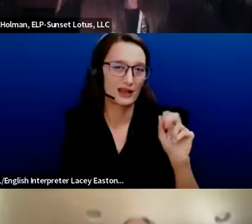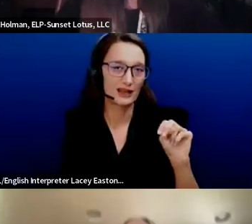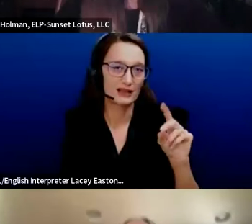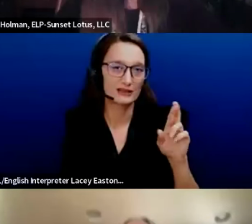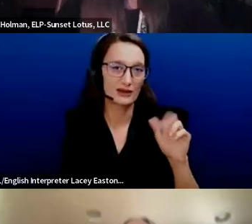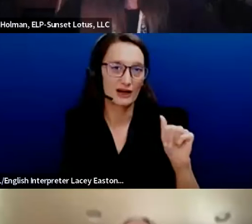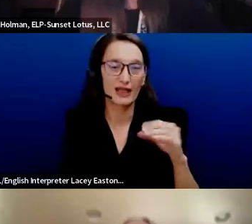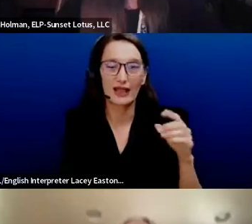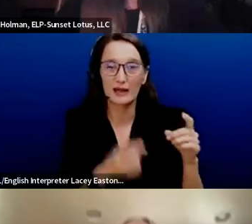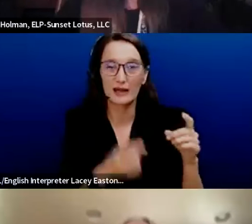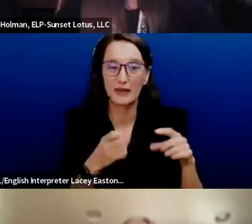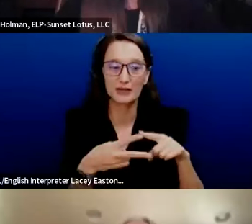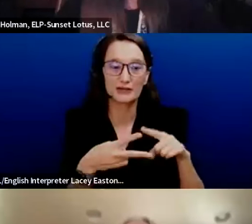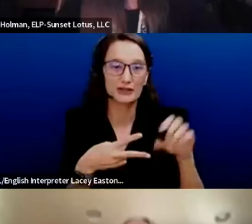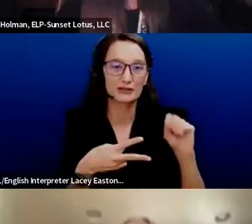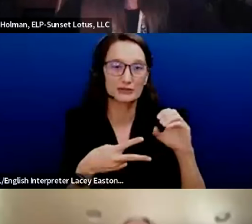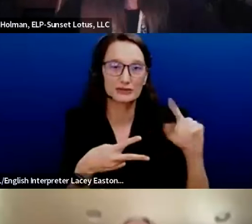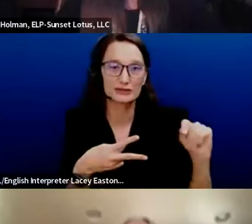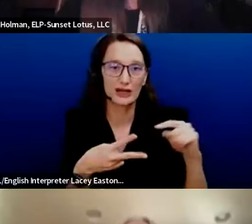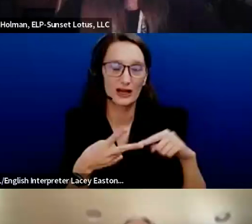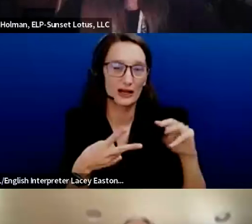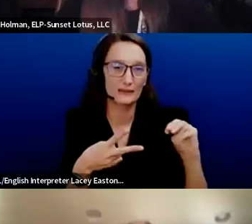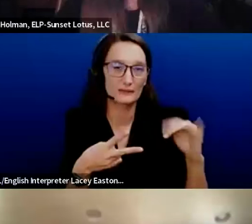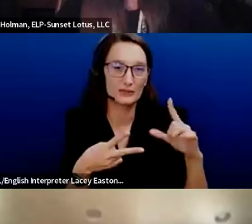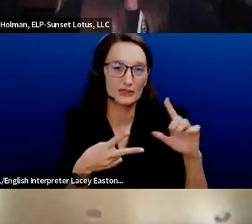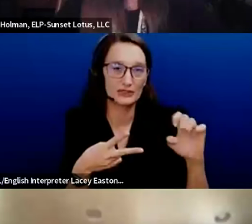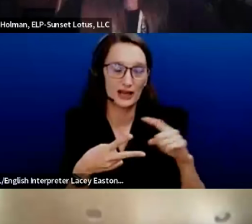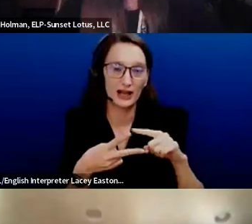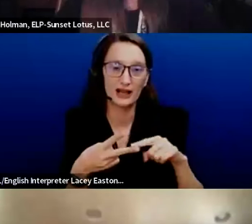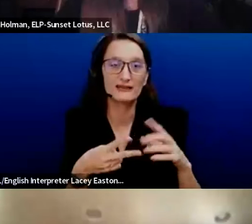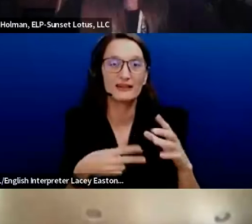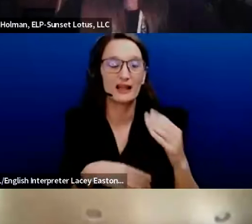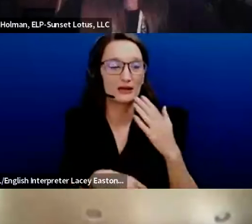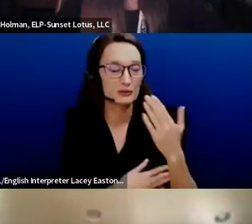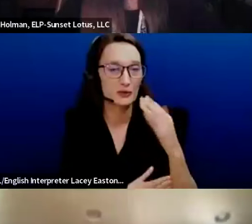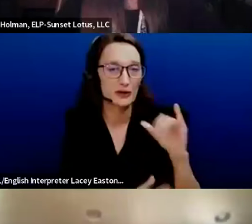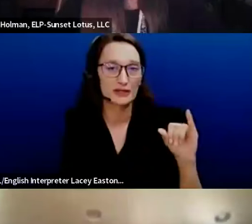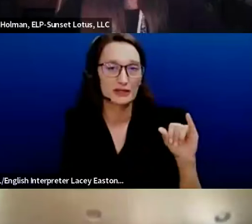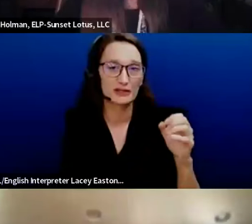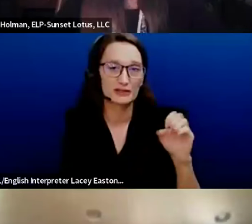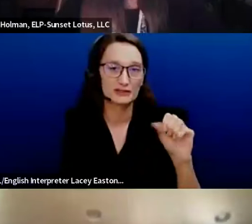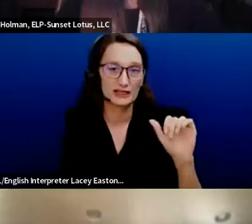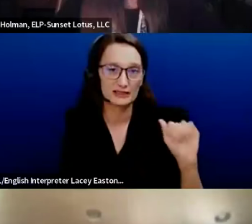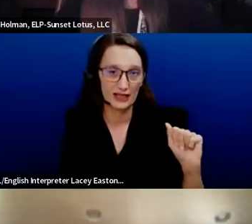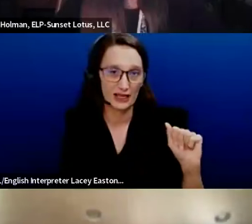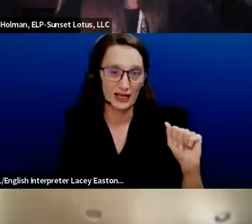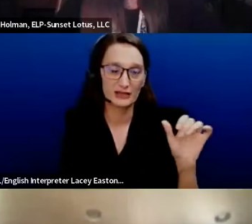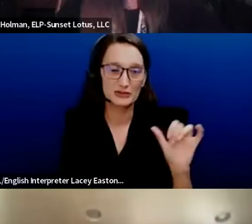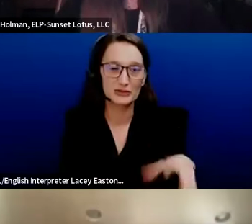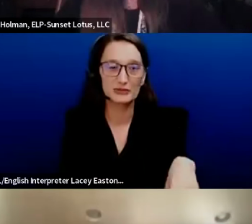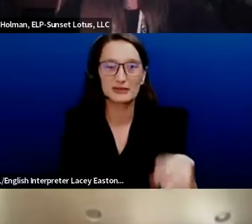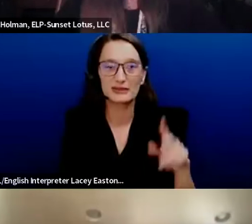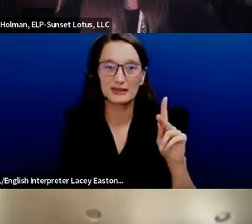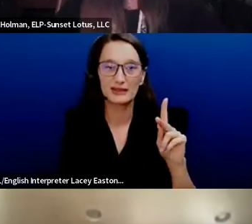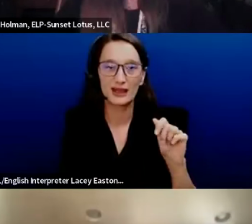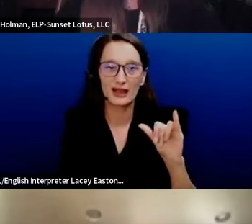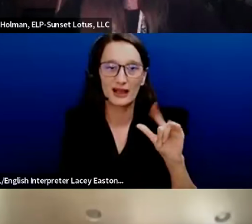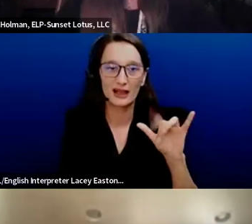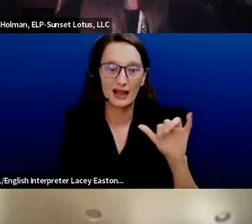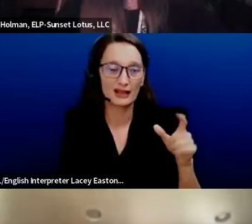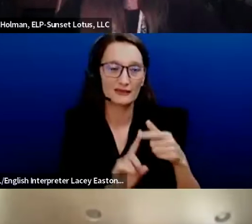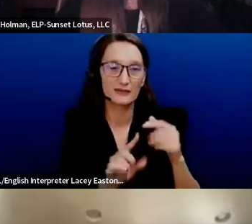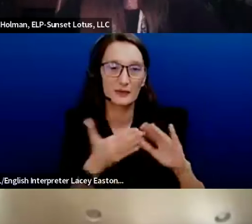and good morning to Jessica as well. And good morning to Kylie from Community